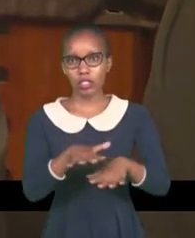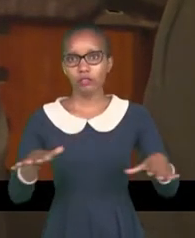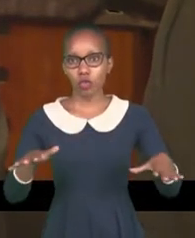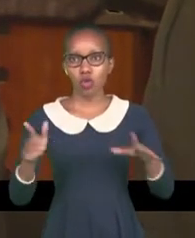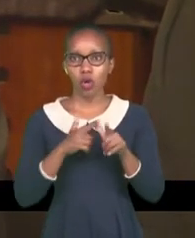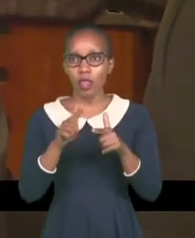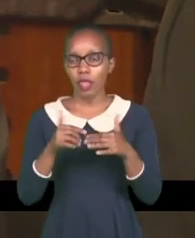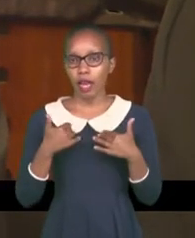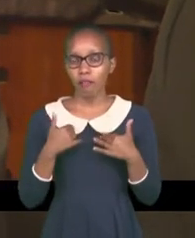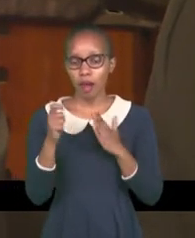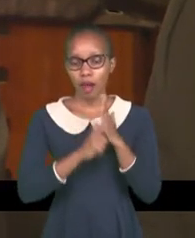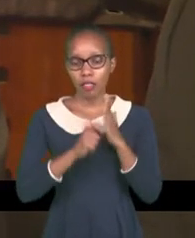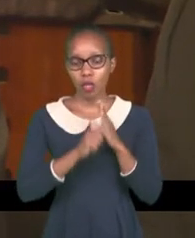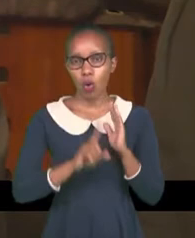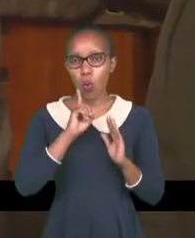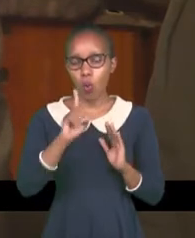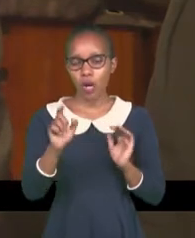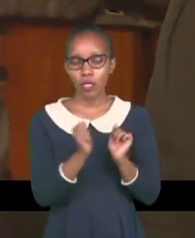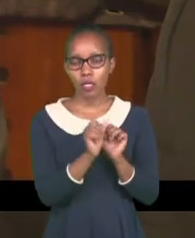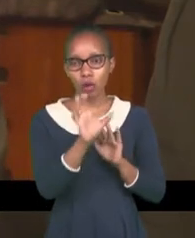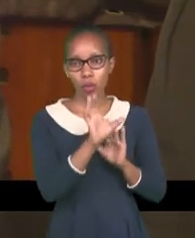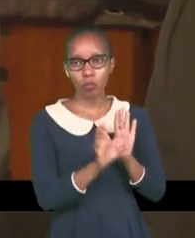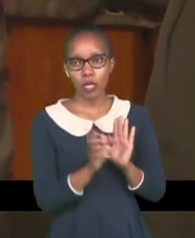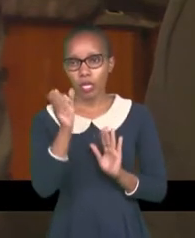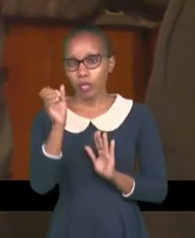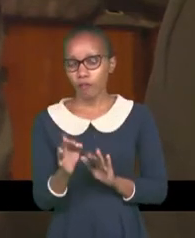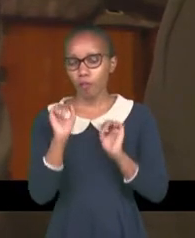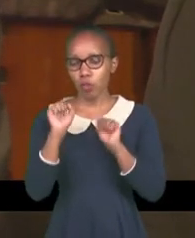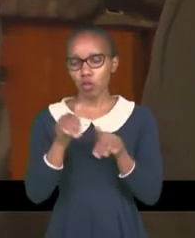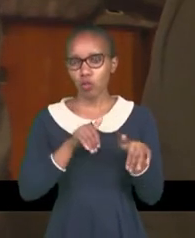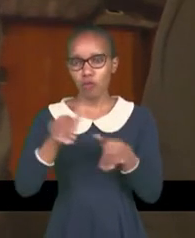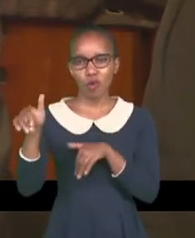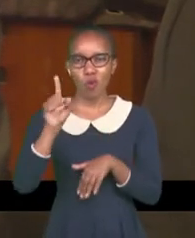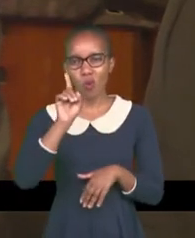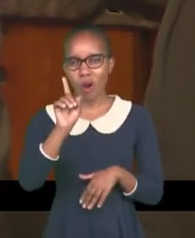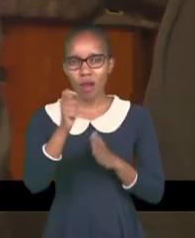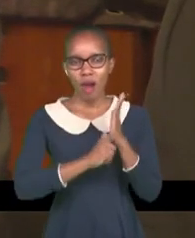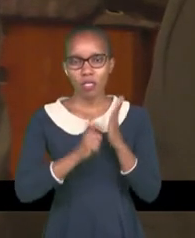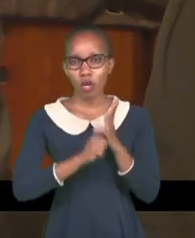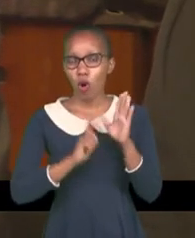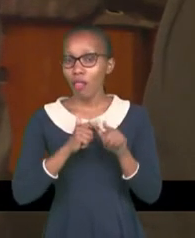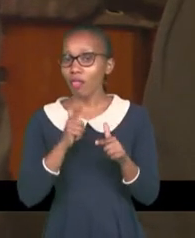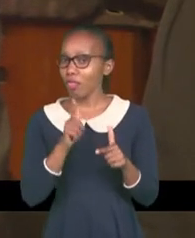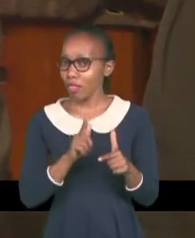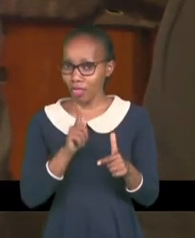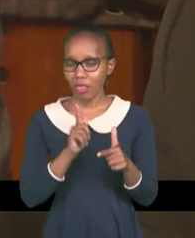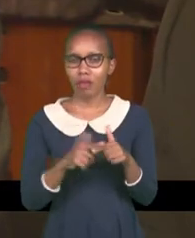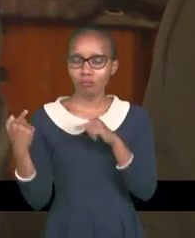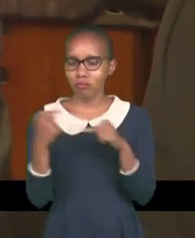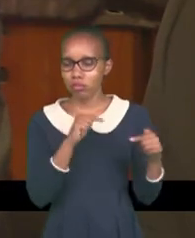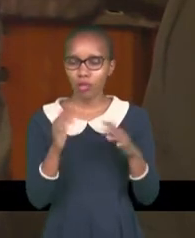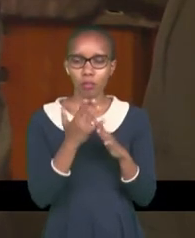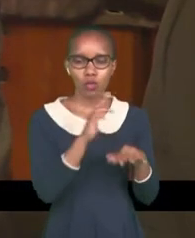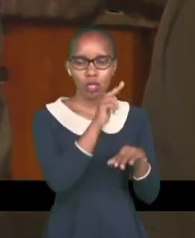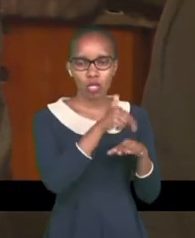on Article 110 of the Constitution. If there can be compliance with just that one article, then you'll find that even that conflict between the